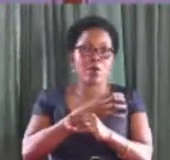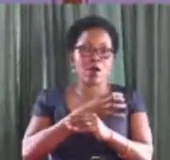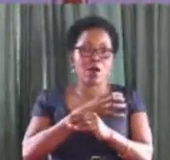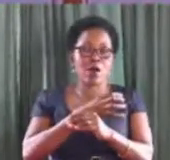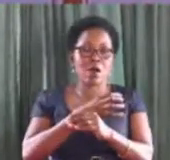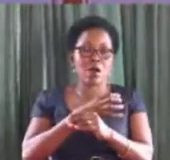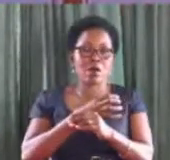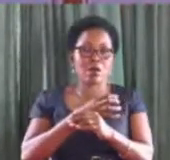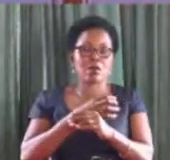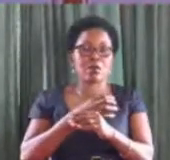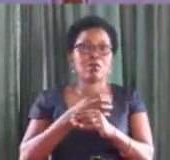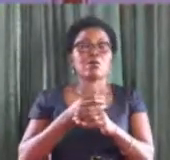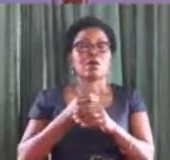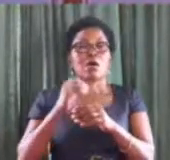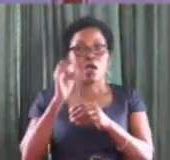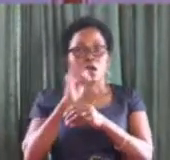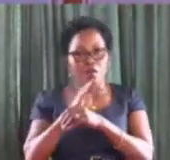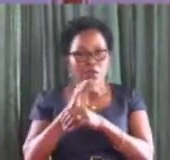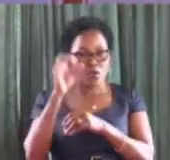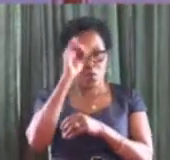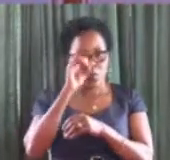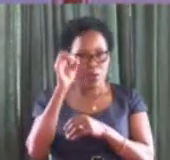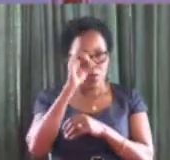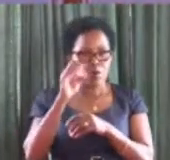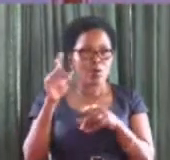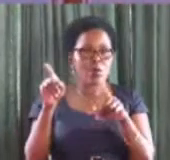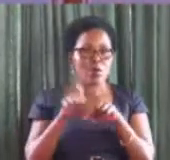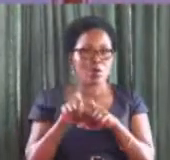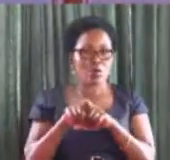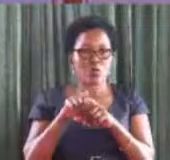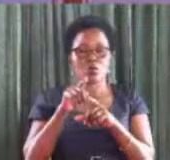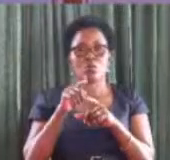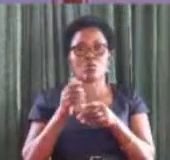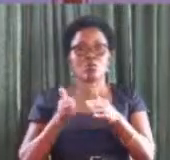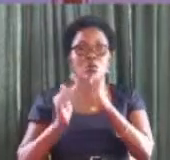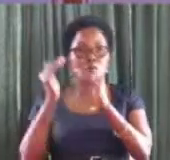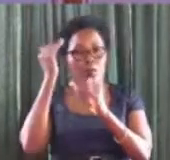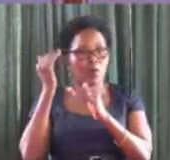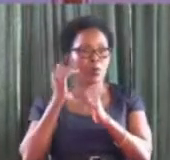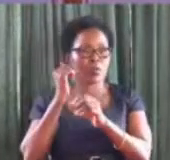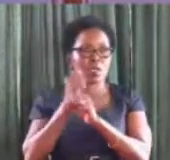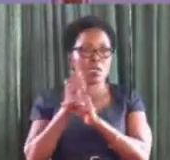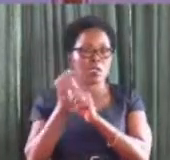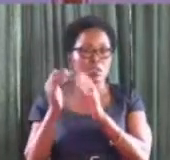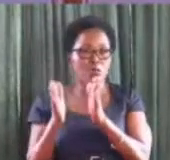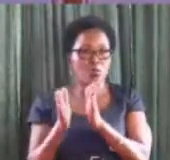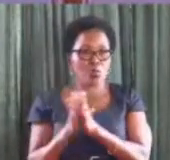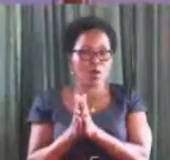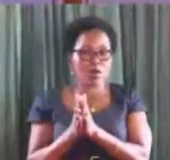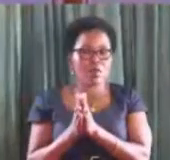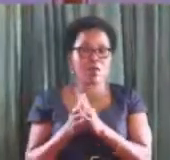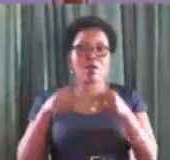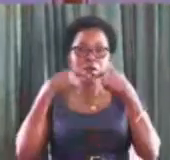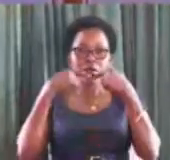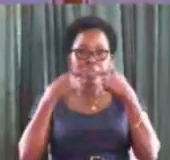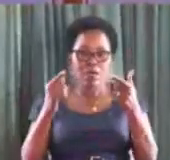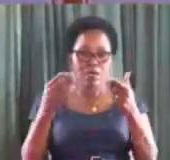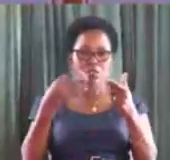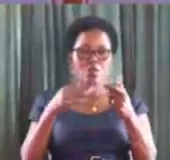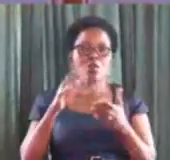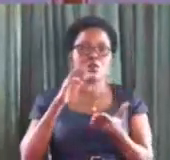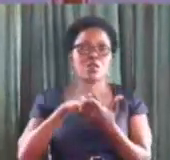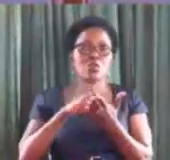advisory opinion, and then, of course, to deal with issues of declaration of state of